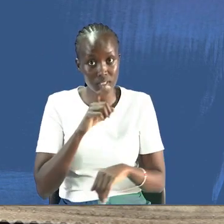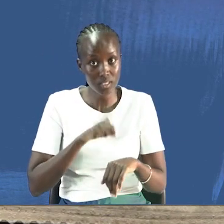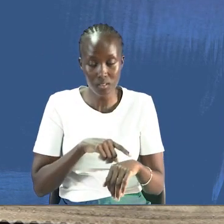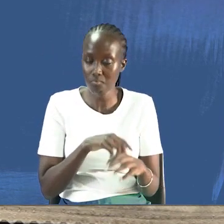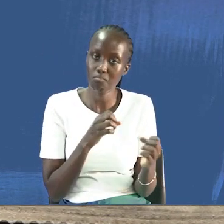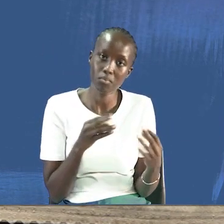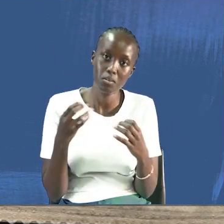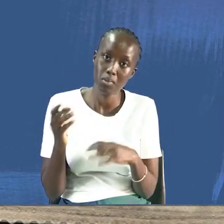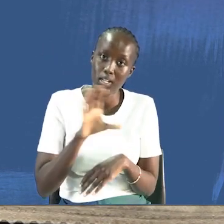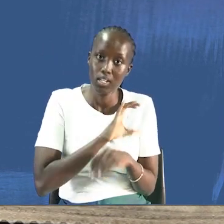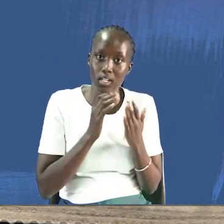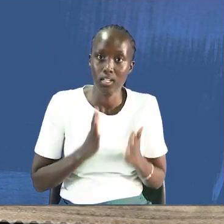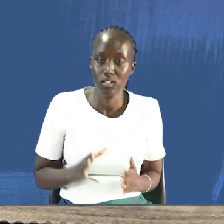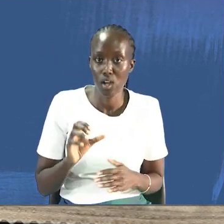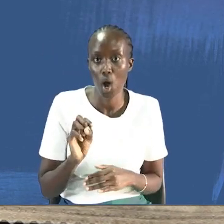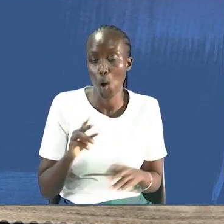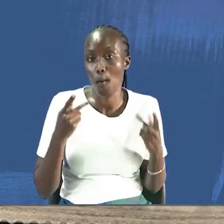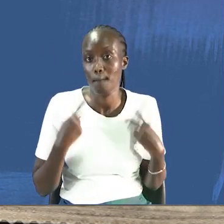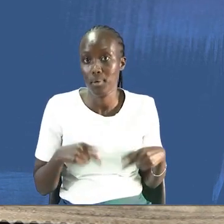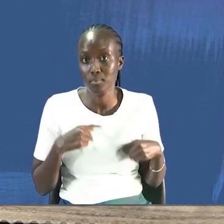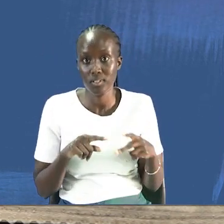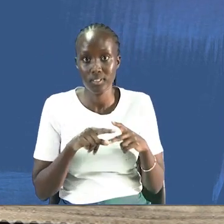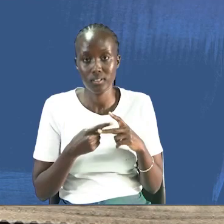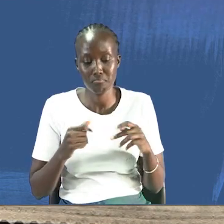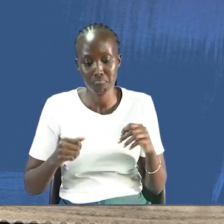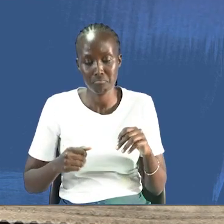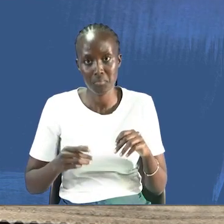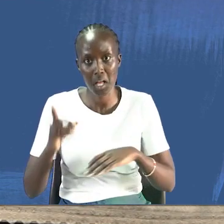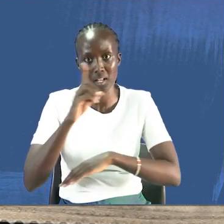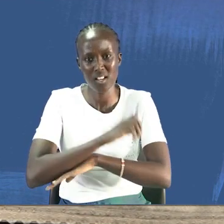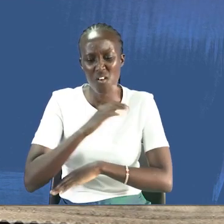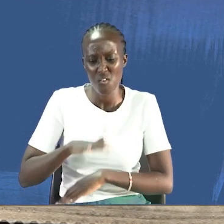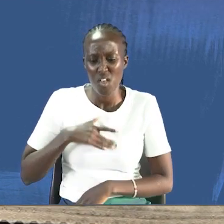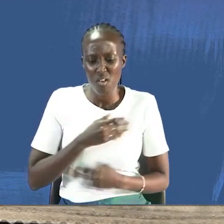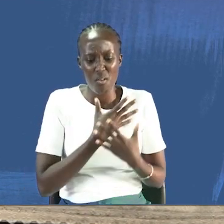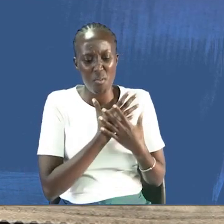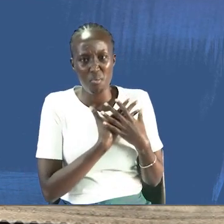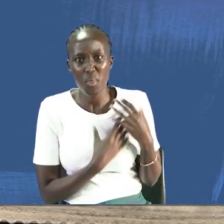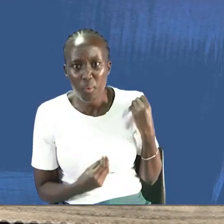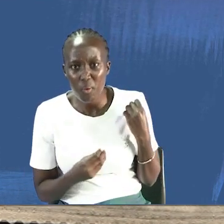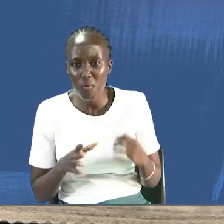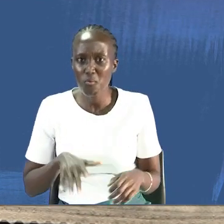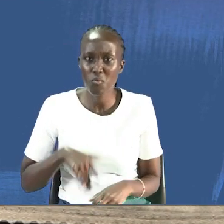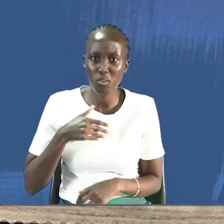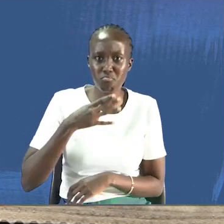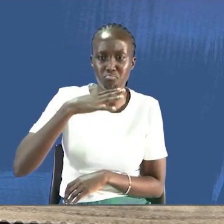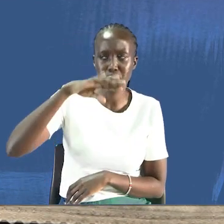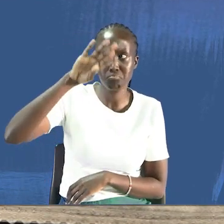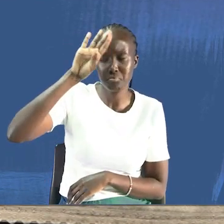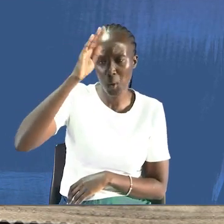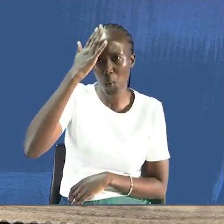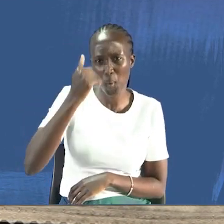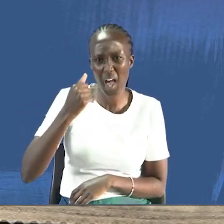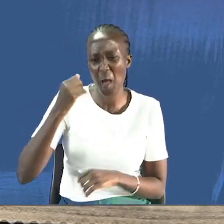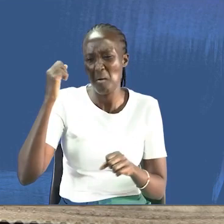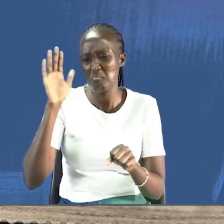times Christians or many people begin their day by getting frustrated, by being depressed by what is happening in